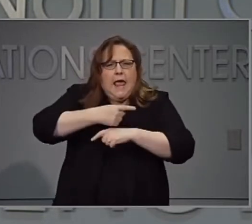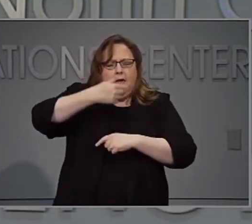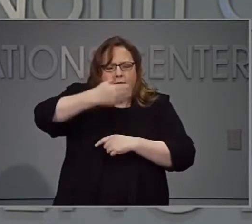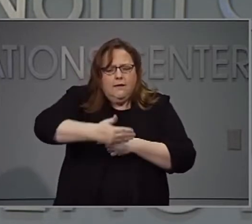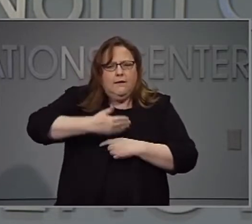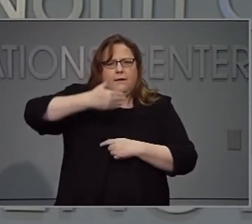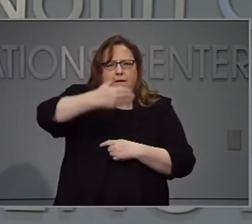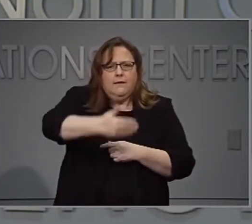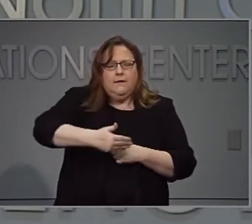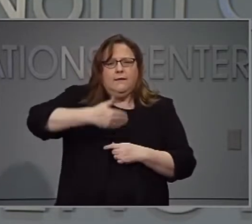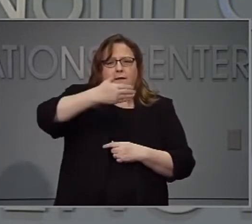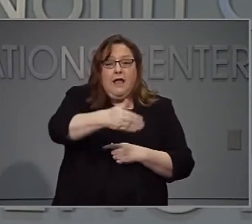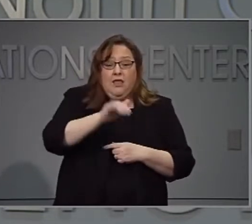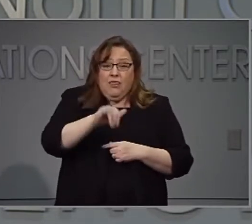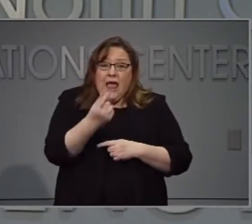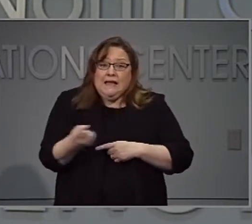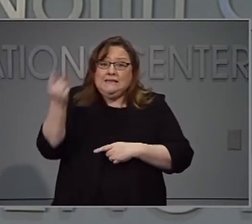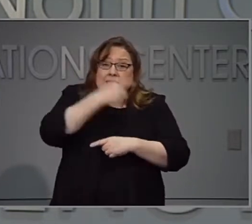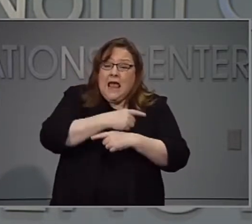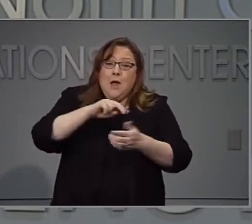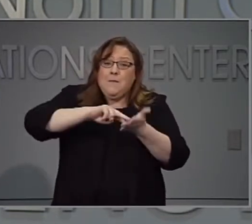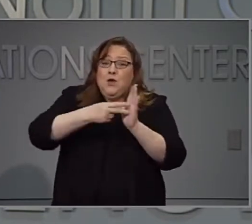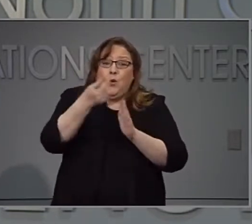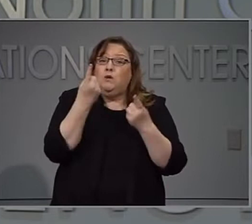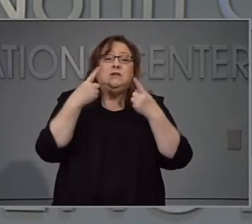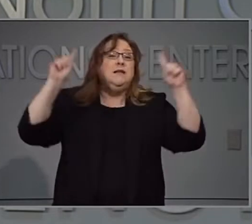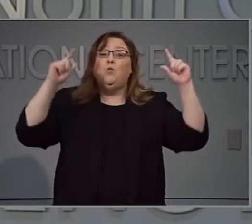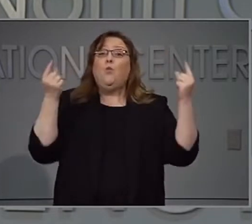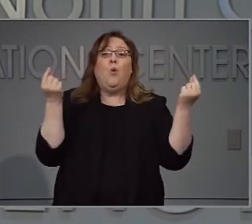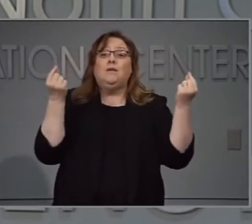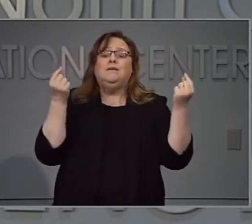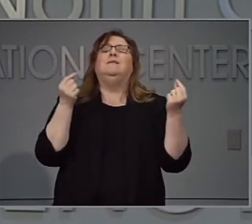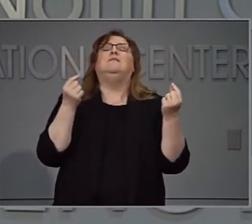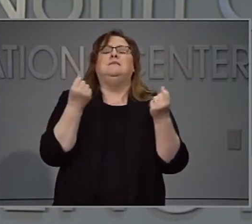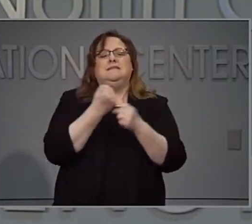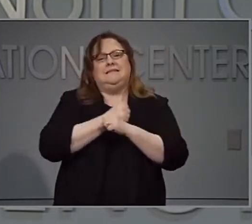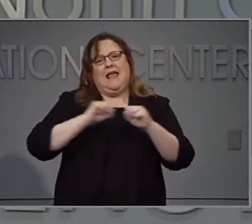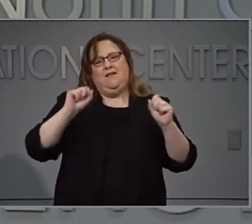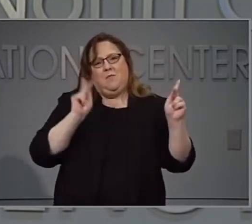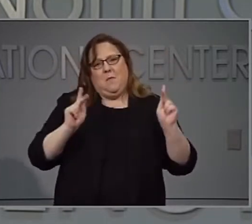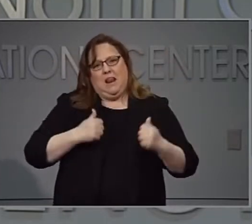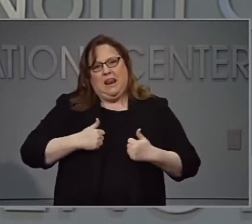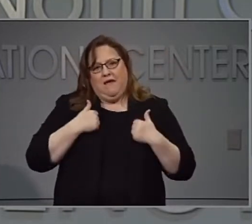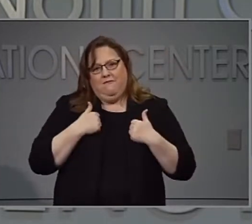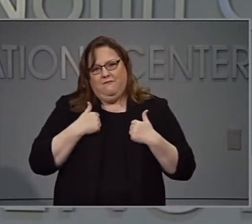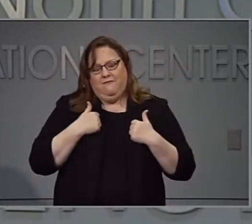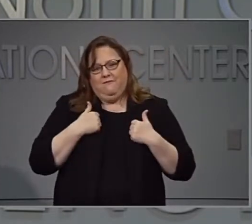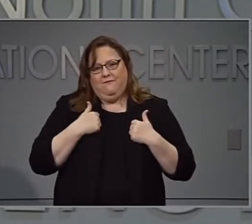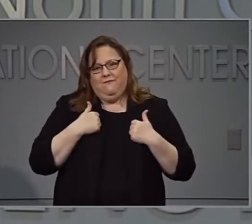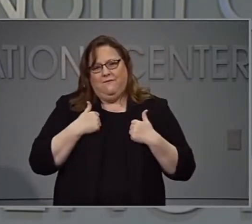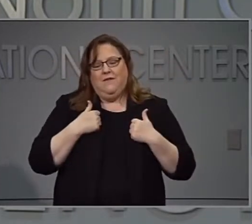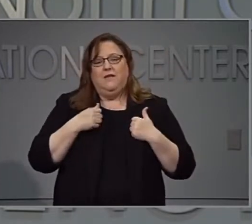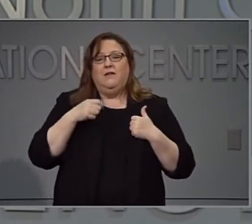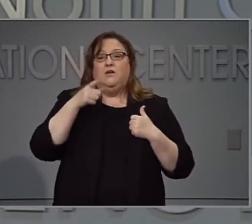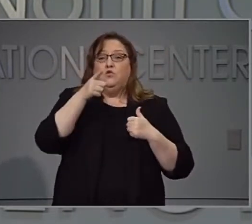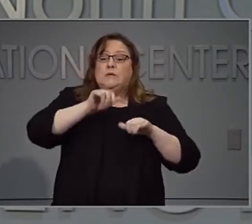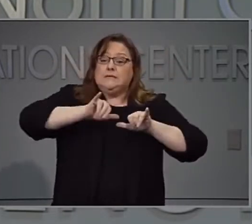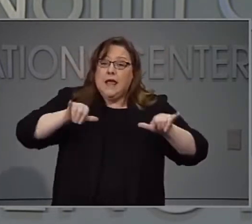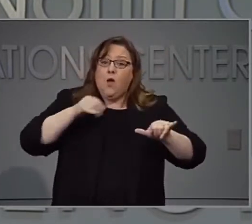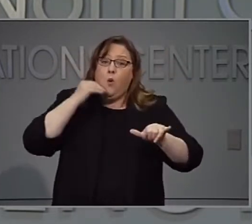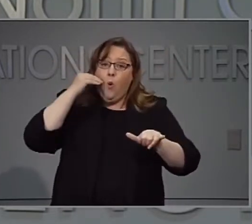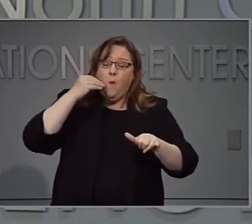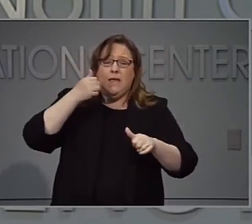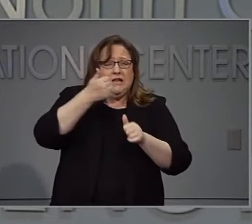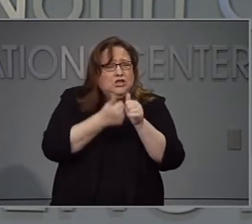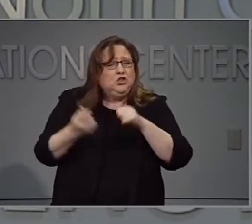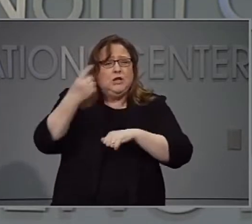is another day saving lives and getting us closer to reopening more of our